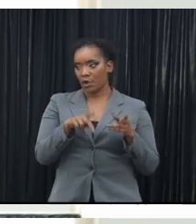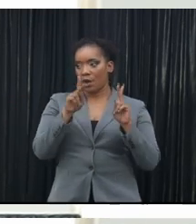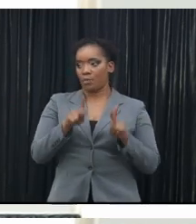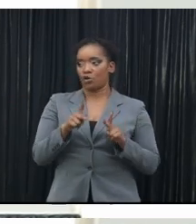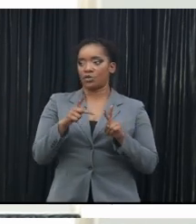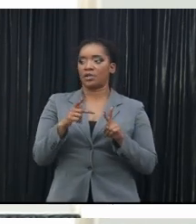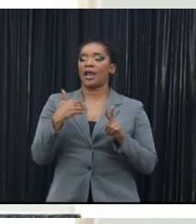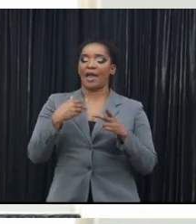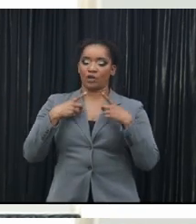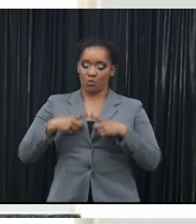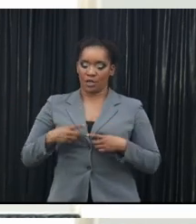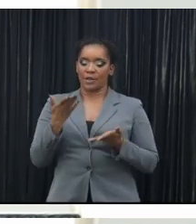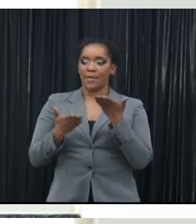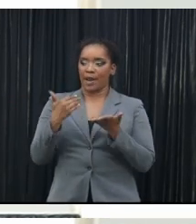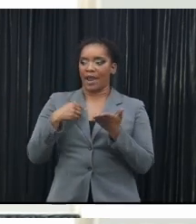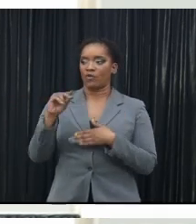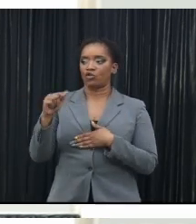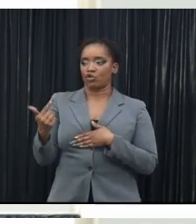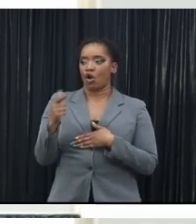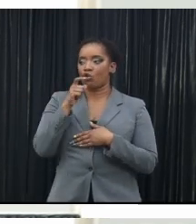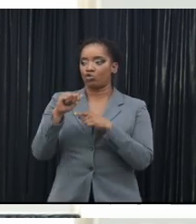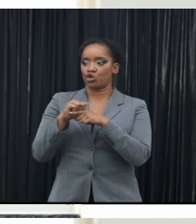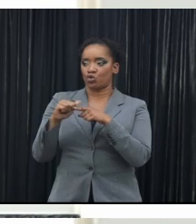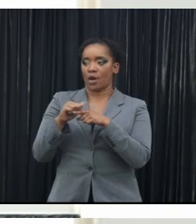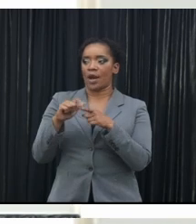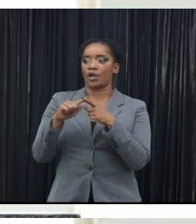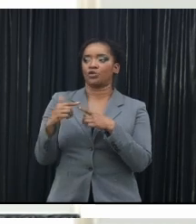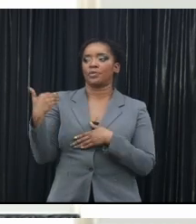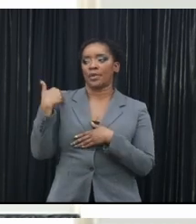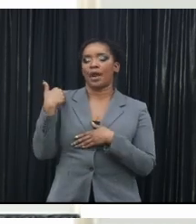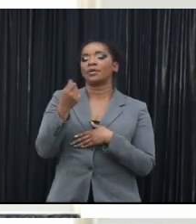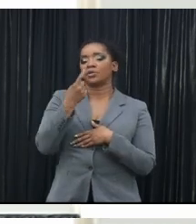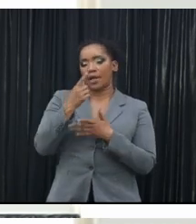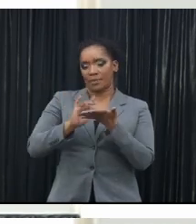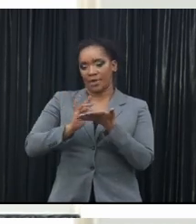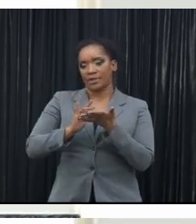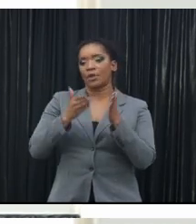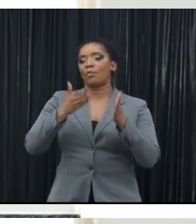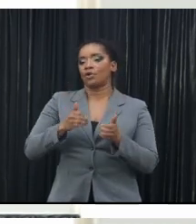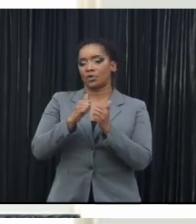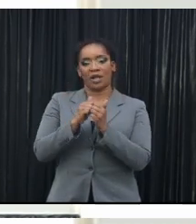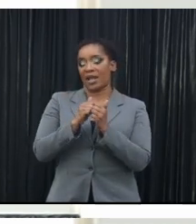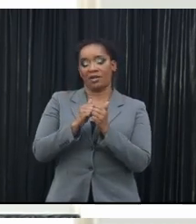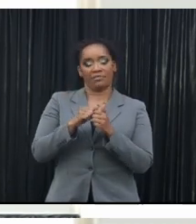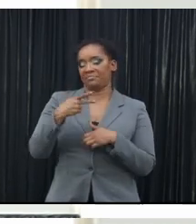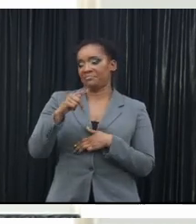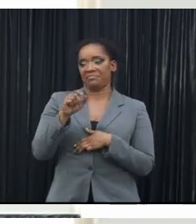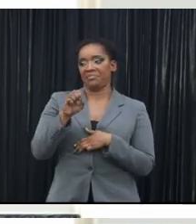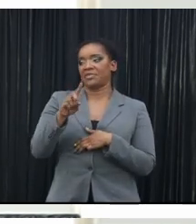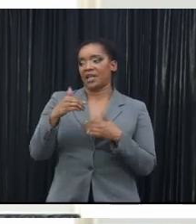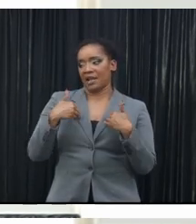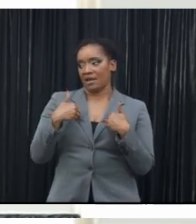is trained to remind that person to take their medication. A person with PTSD may have a dog that is trained to lick the person